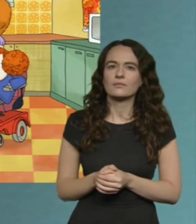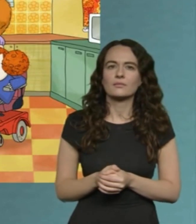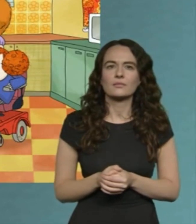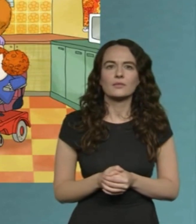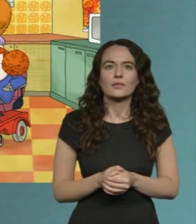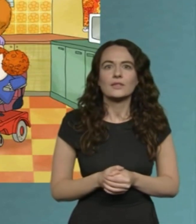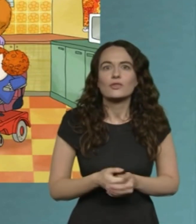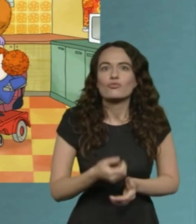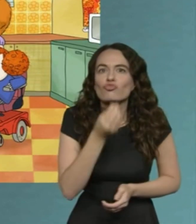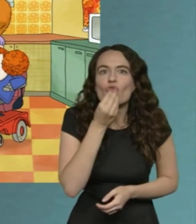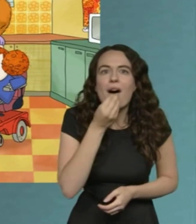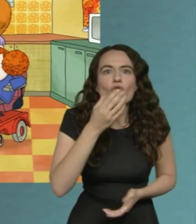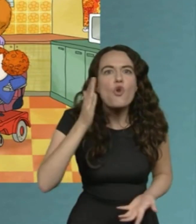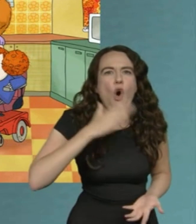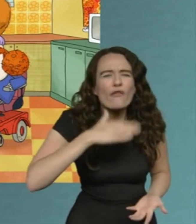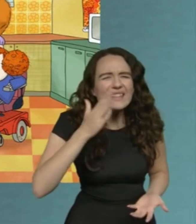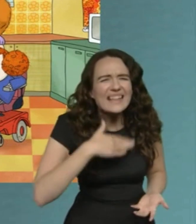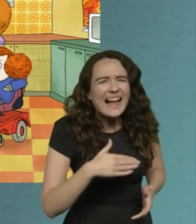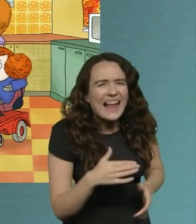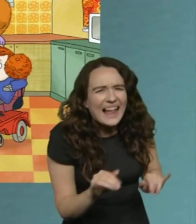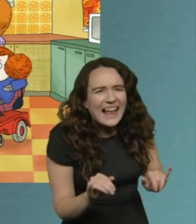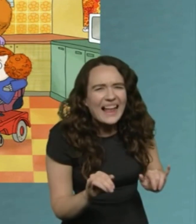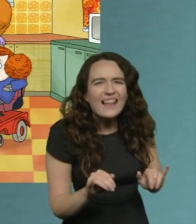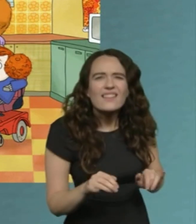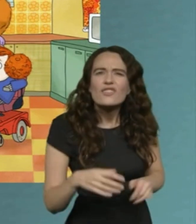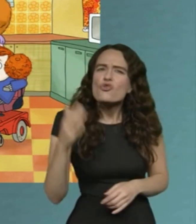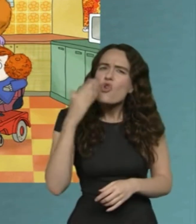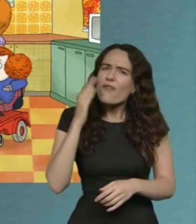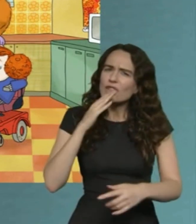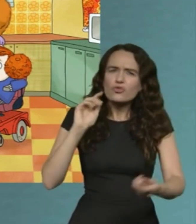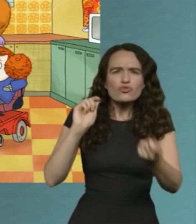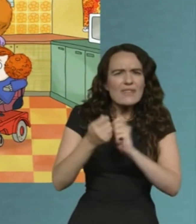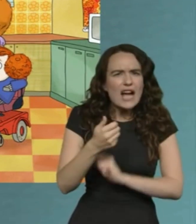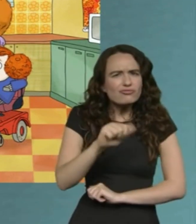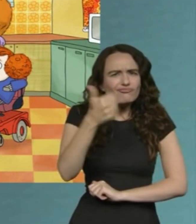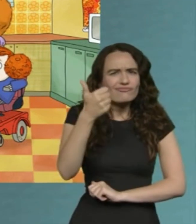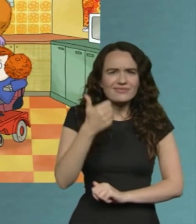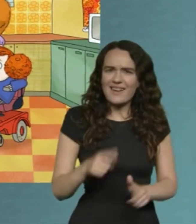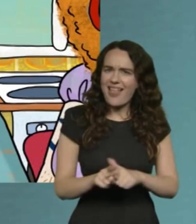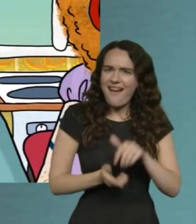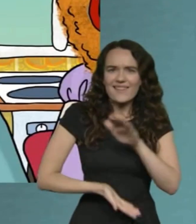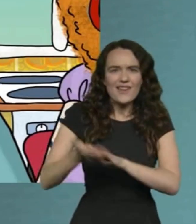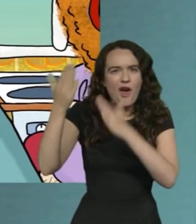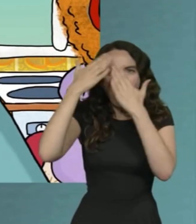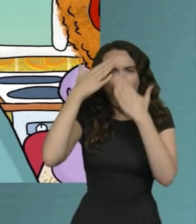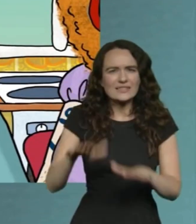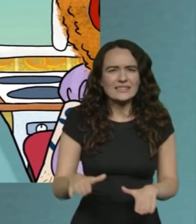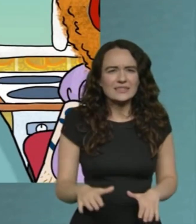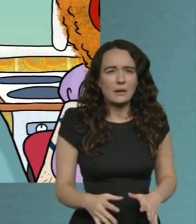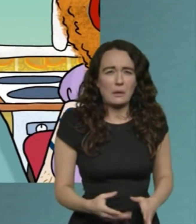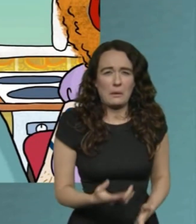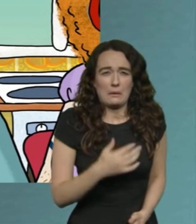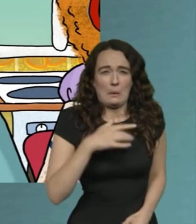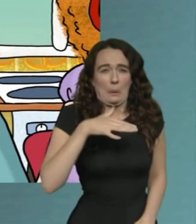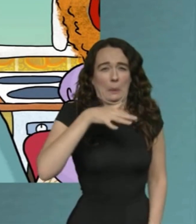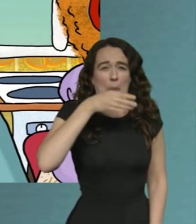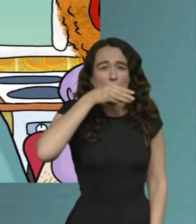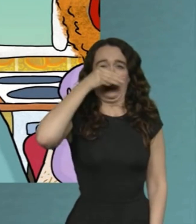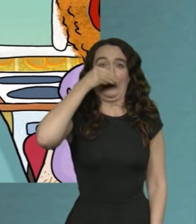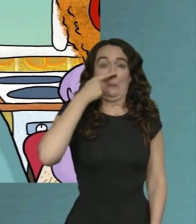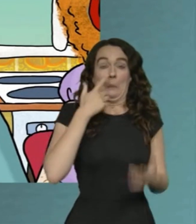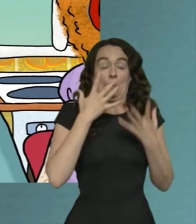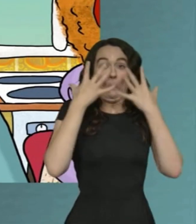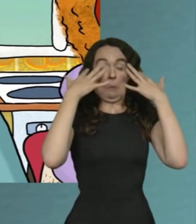Corry, for breakfast. I thought Corry would make a nice change. like going on holiday. Oh, smells like